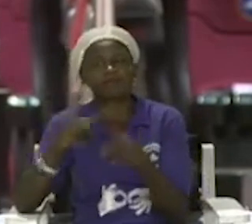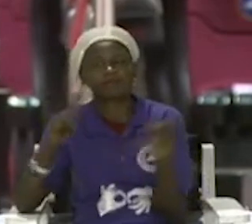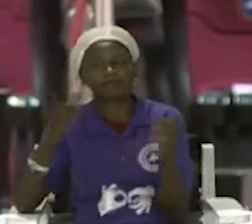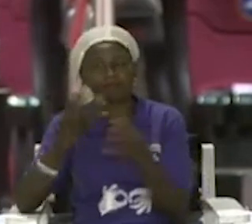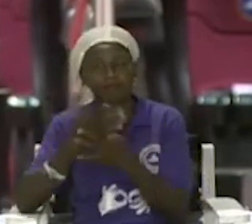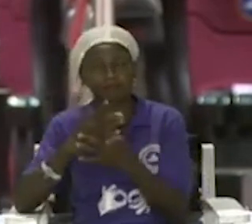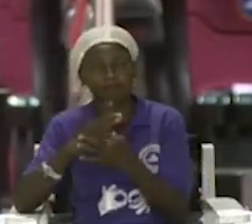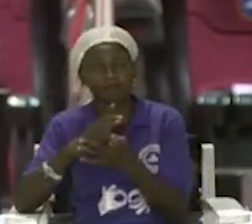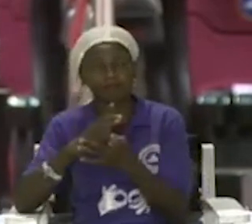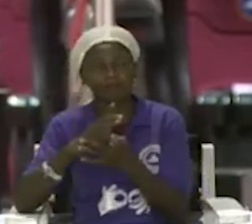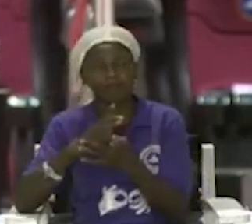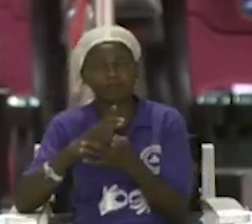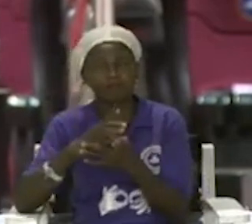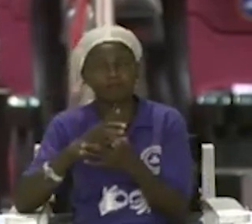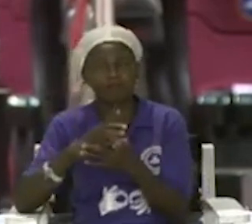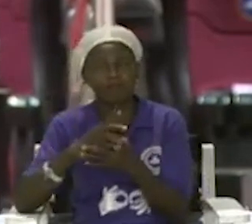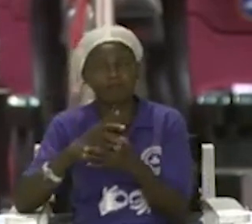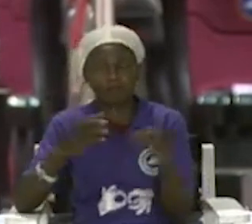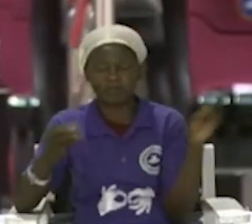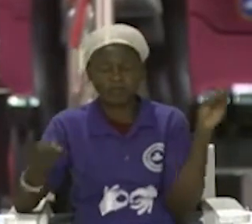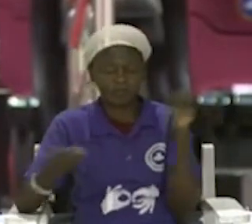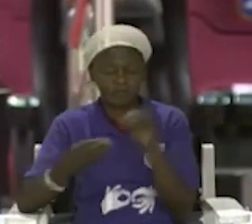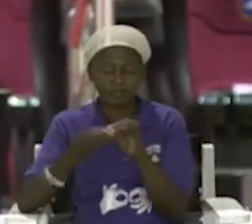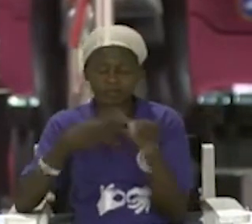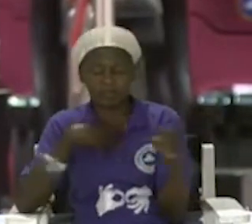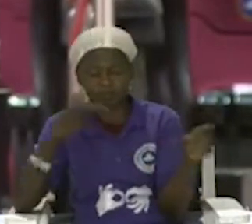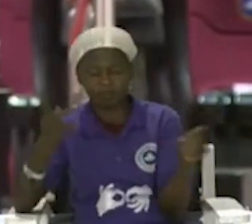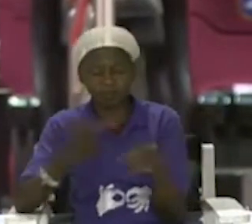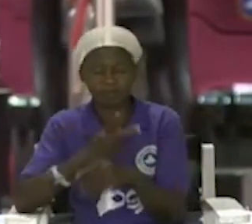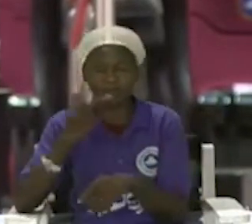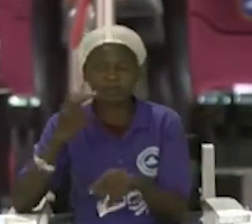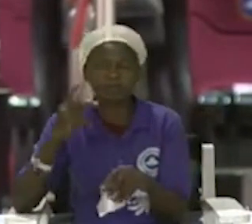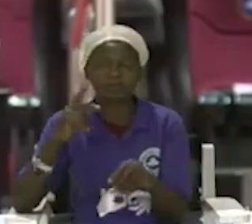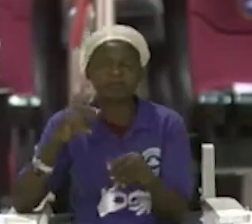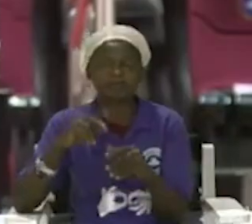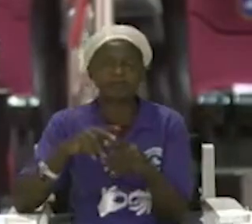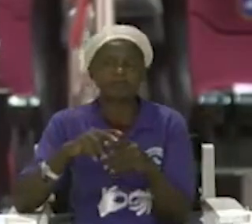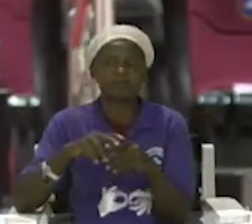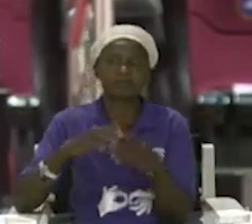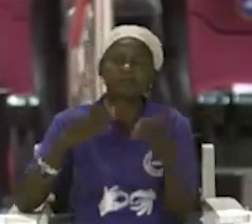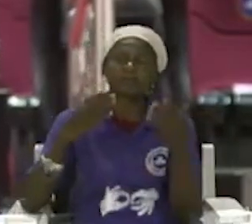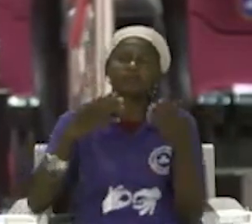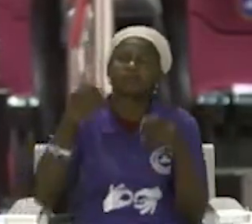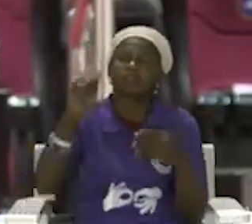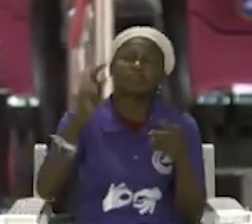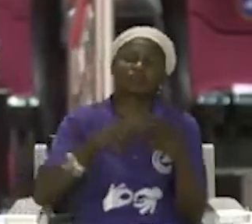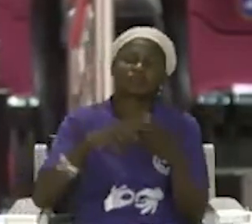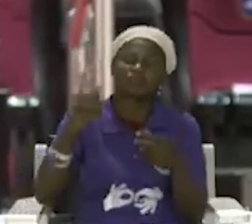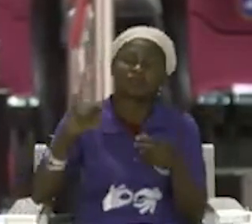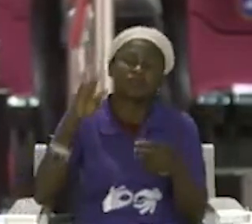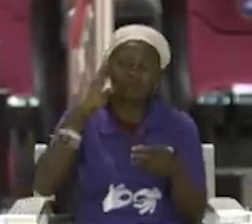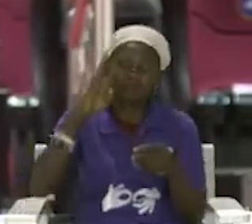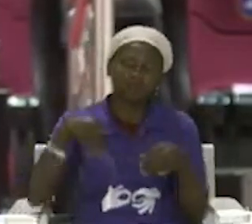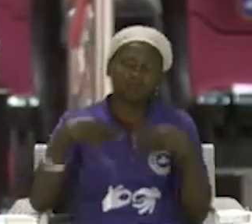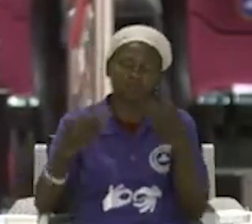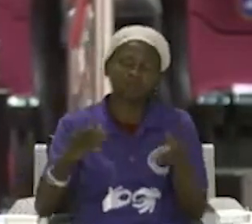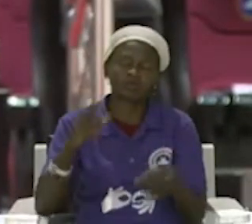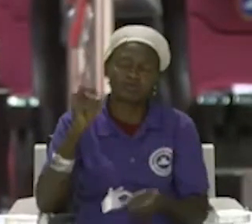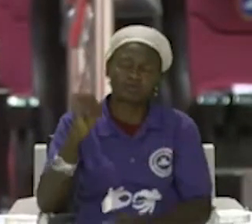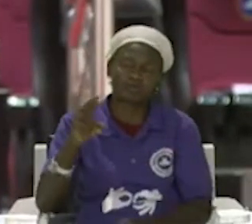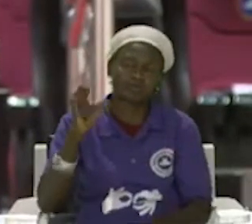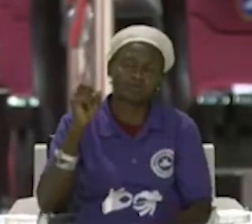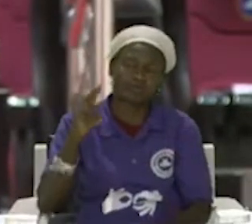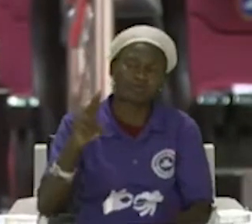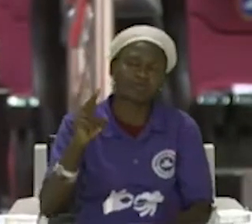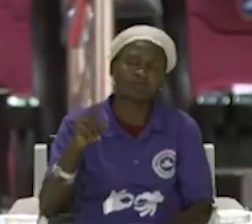between addition and multiplication. 10 plus 10 is going to give you 20,